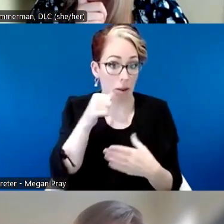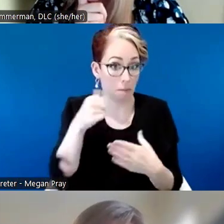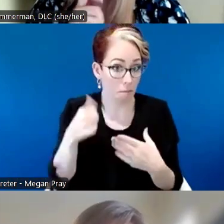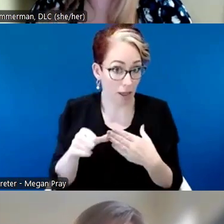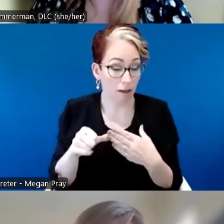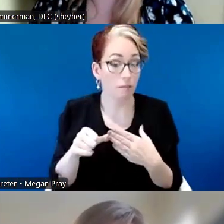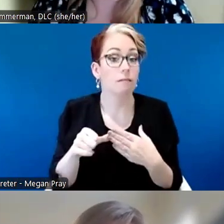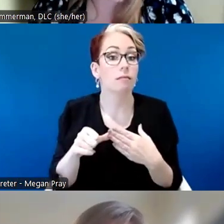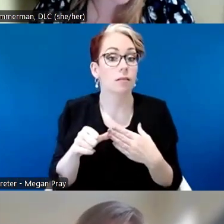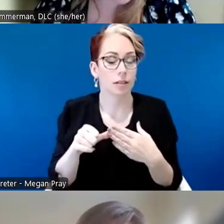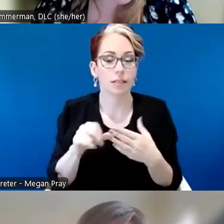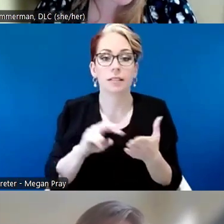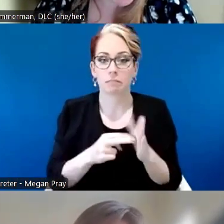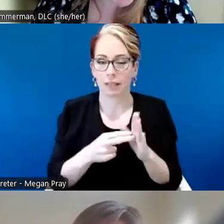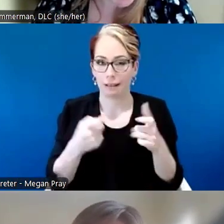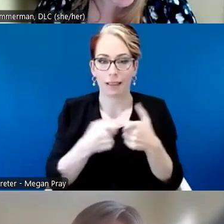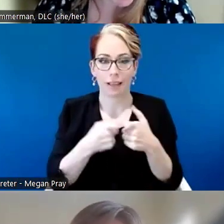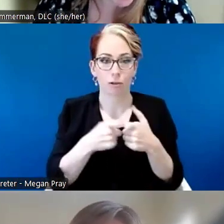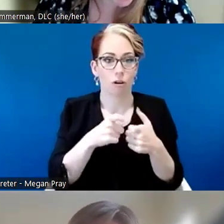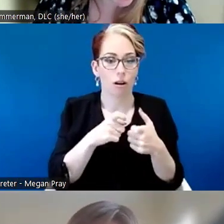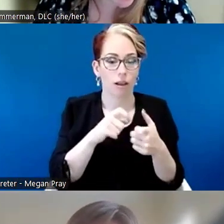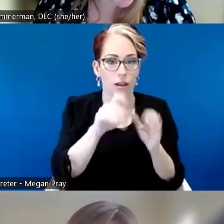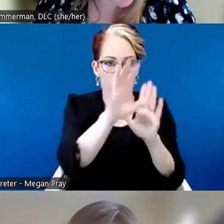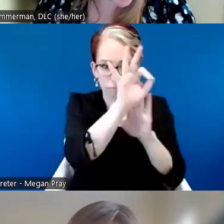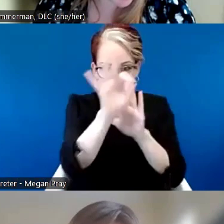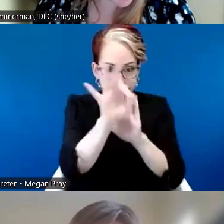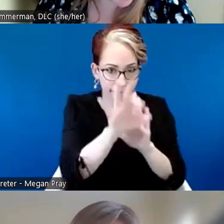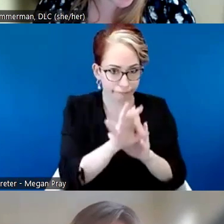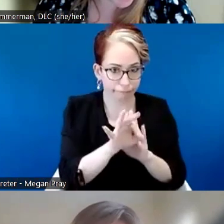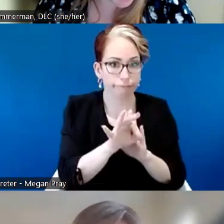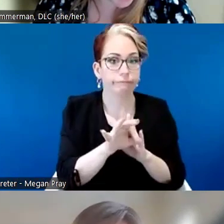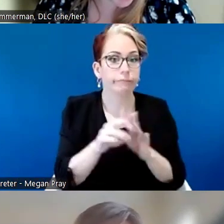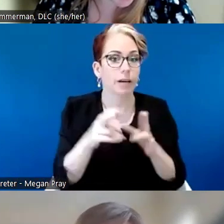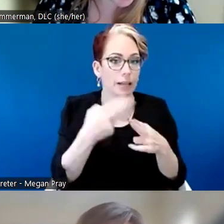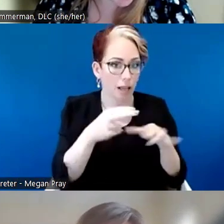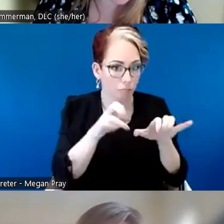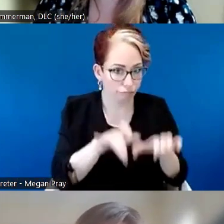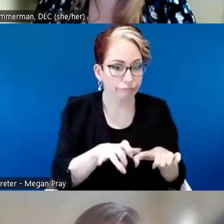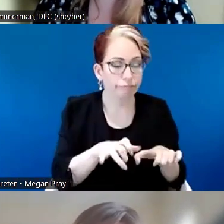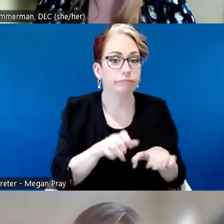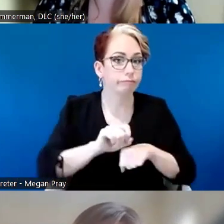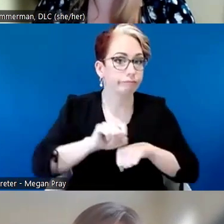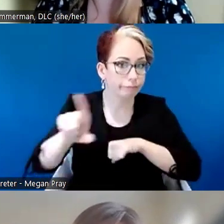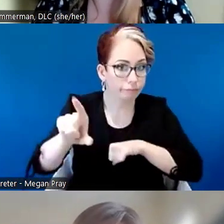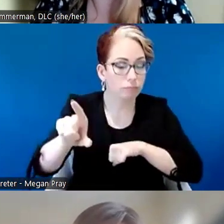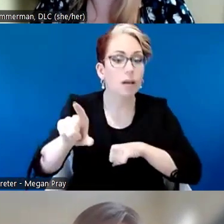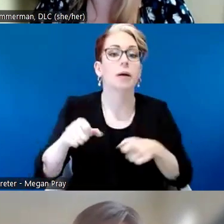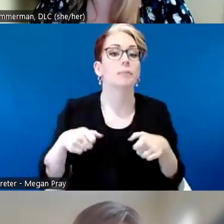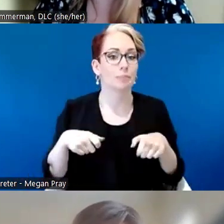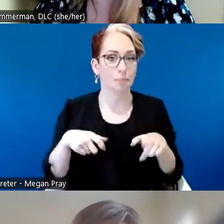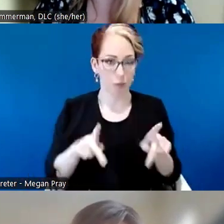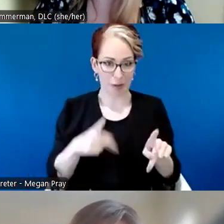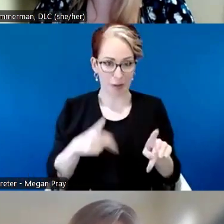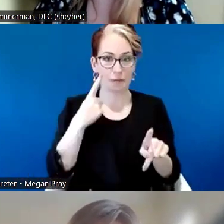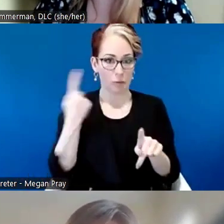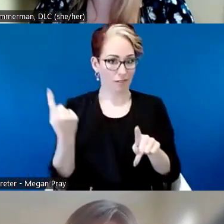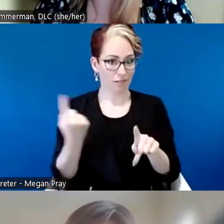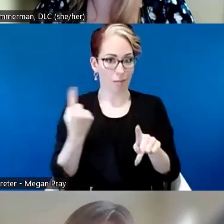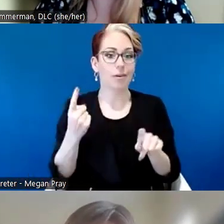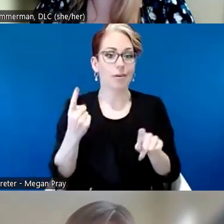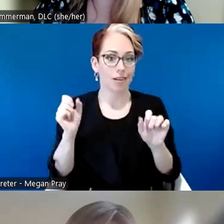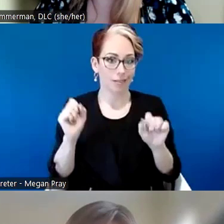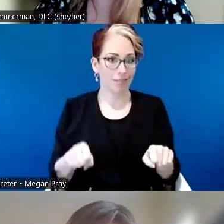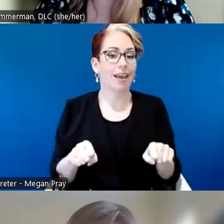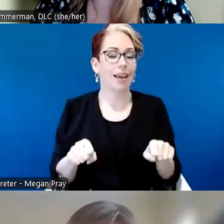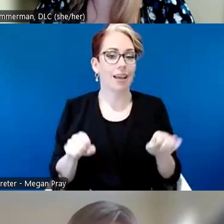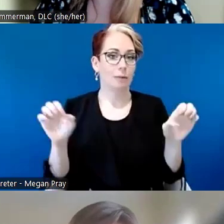marking, certification, and return, would be permitted for someone who needed to vote via emergency